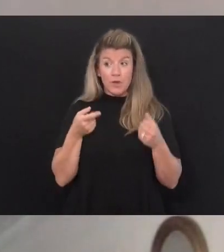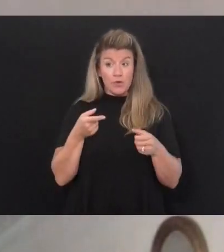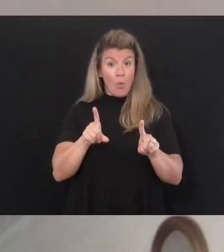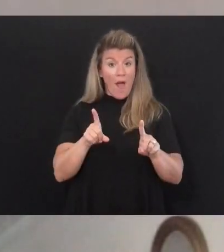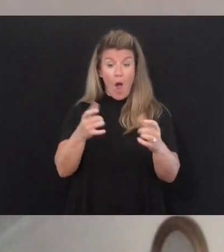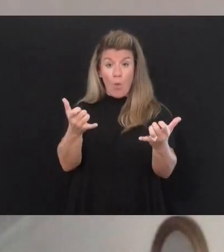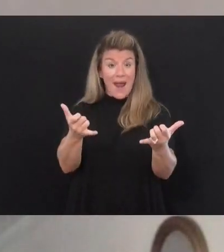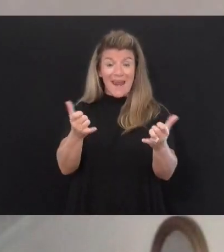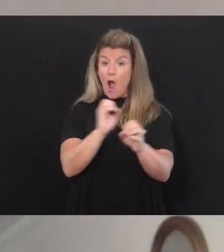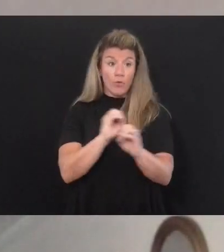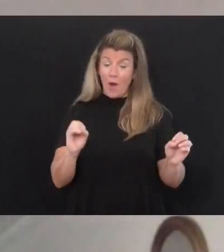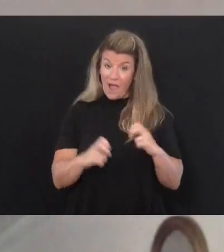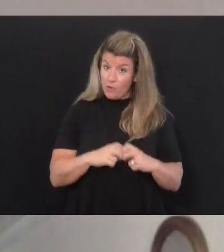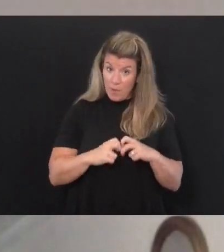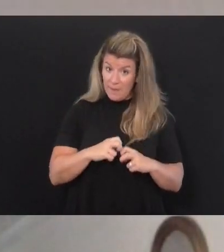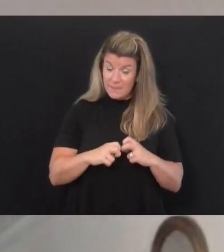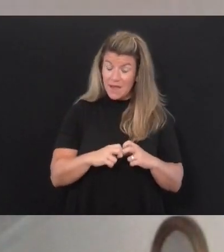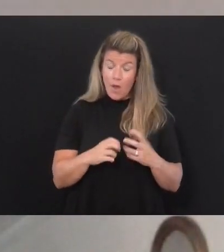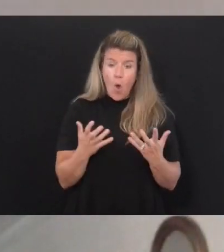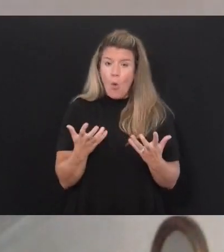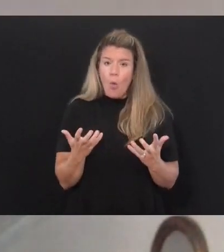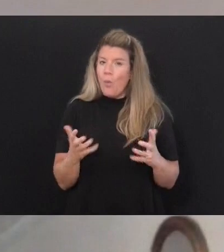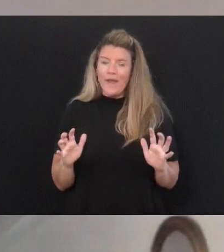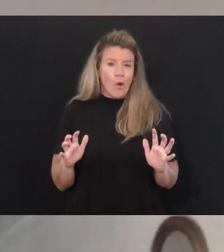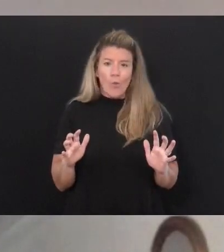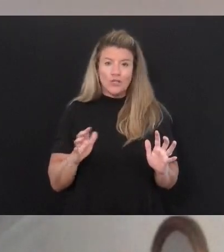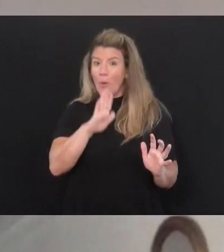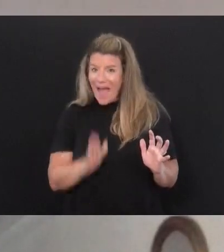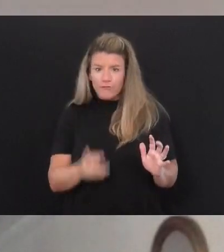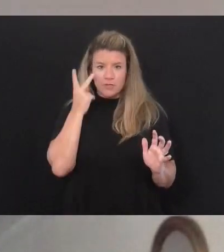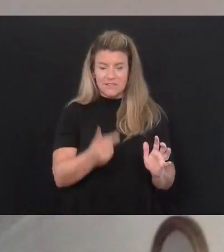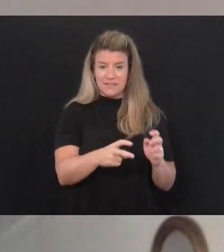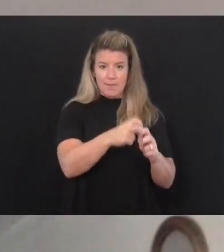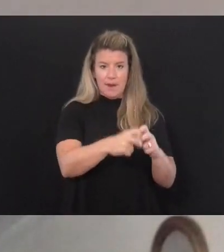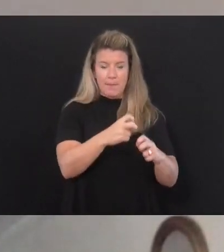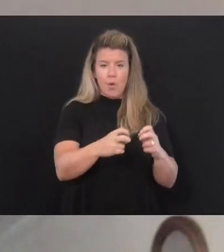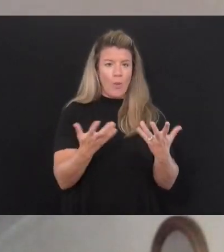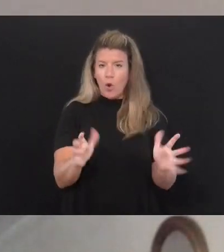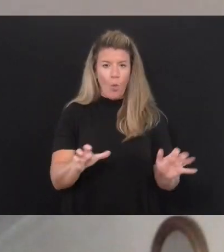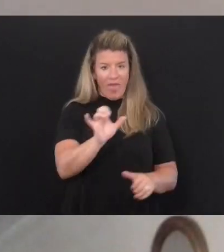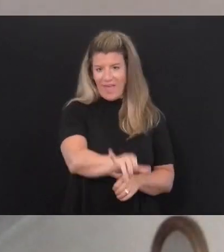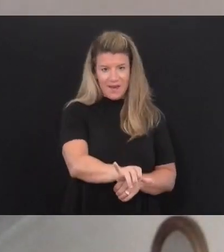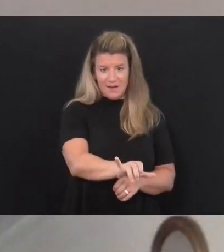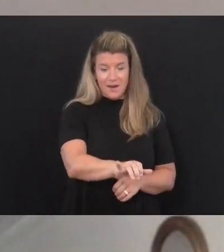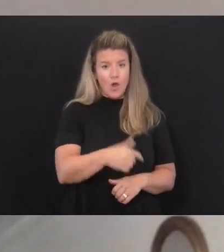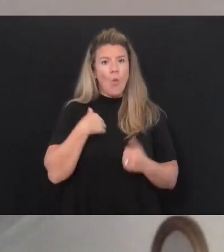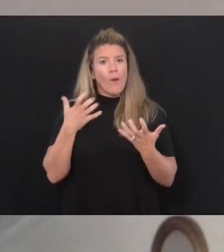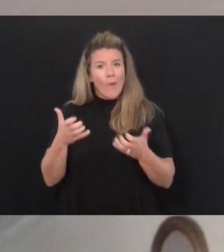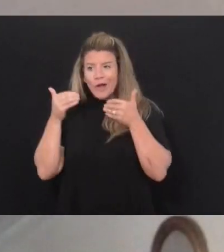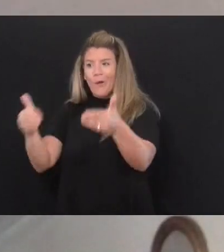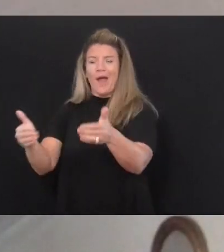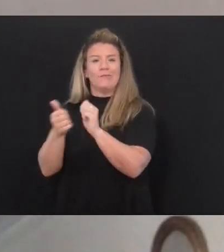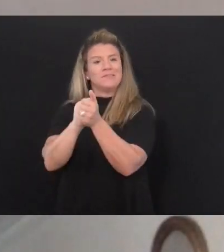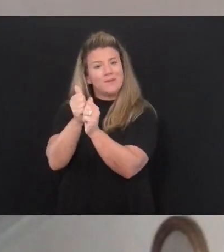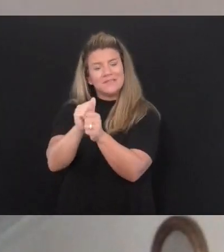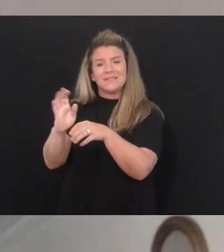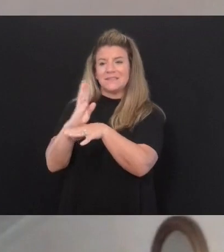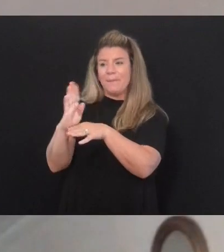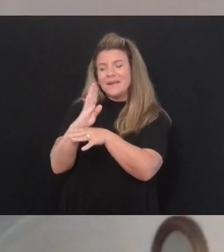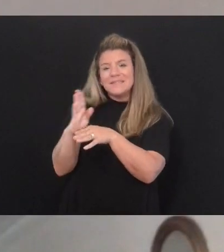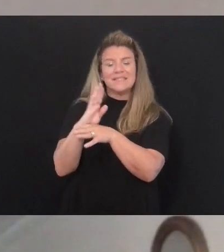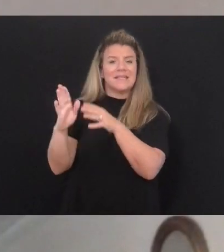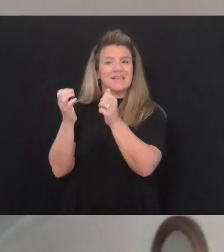Texas does. I mean, for crying out loud, absolutely, we have got to know just how much peril